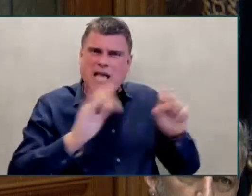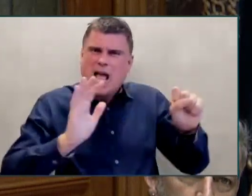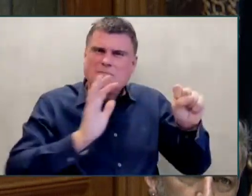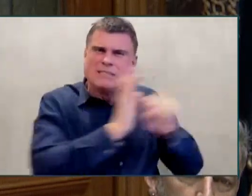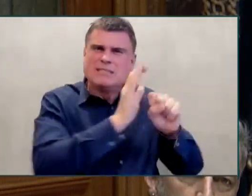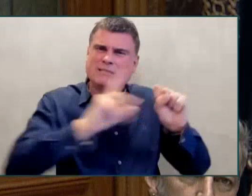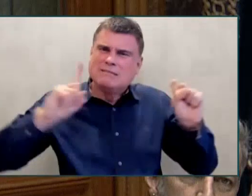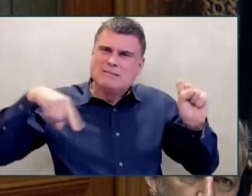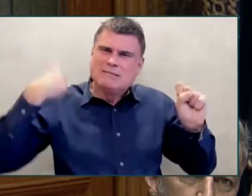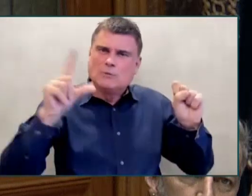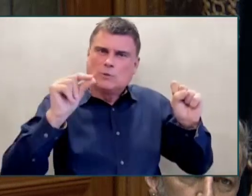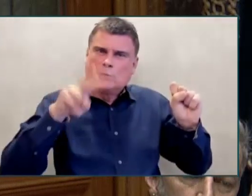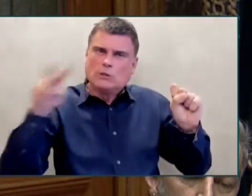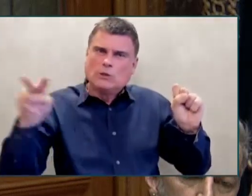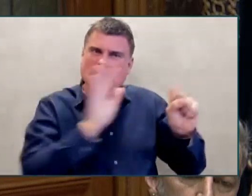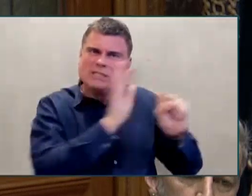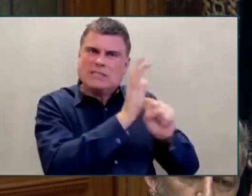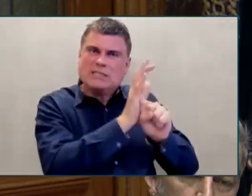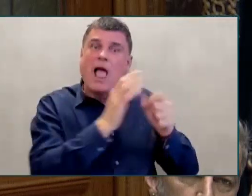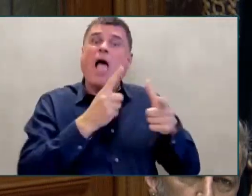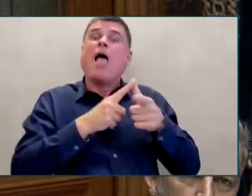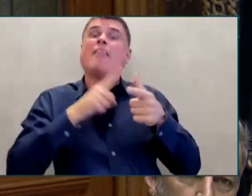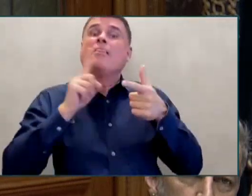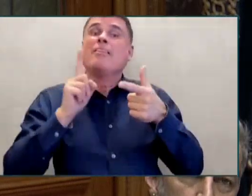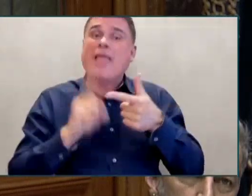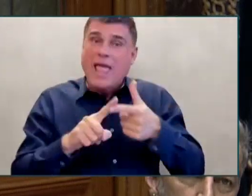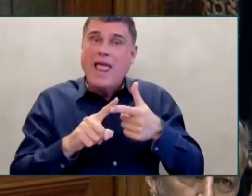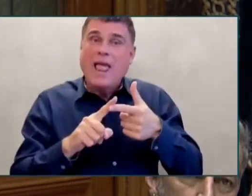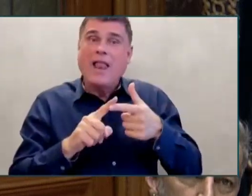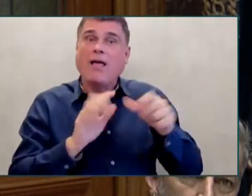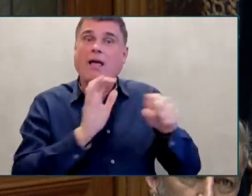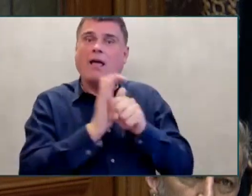federal government to not refer the issue of